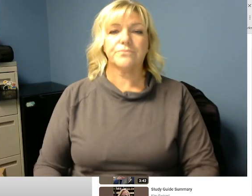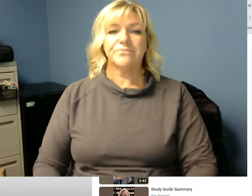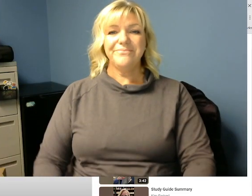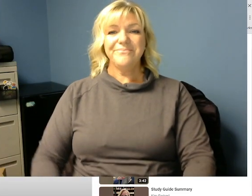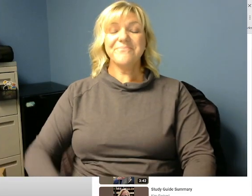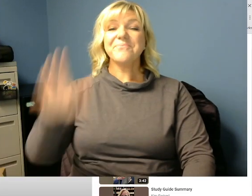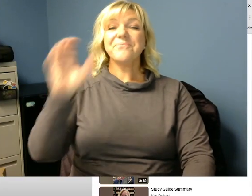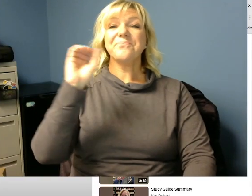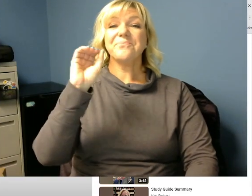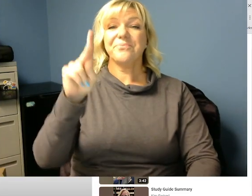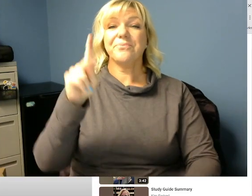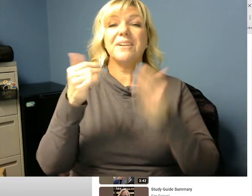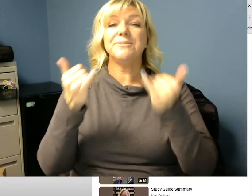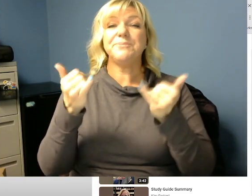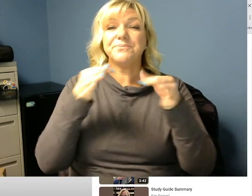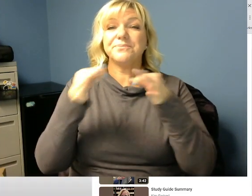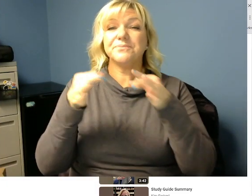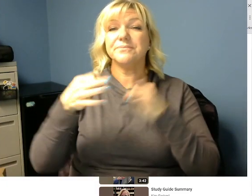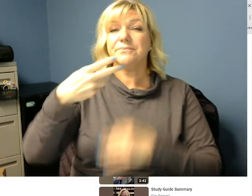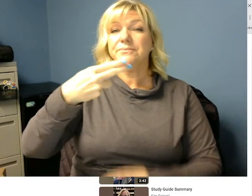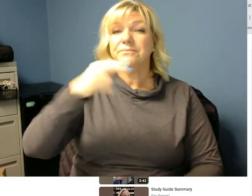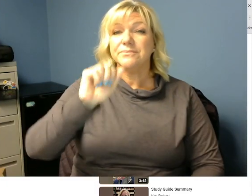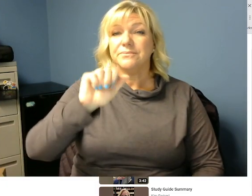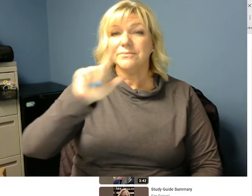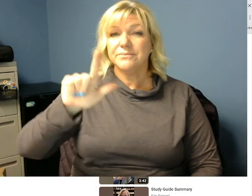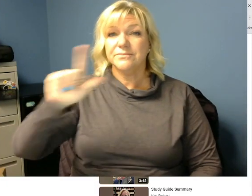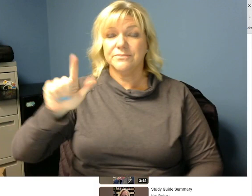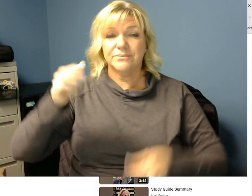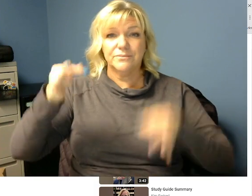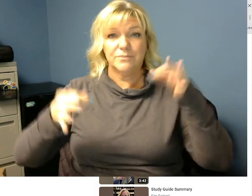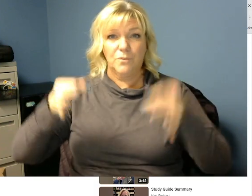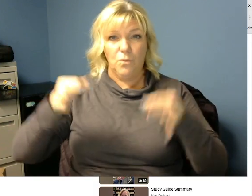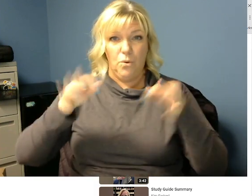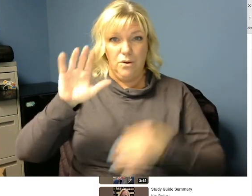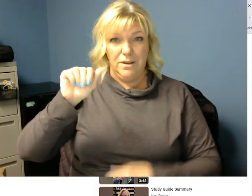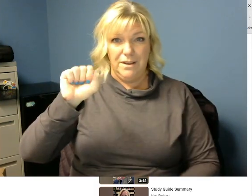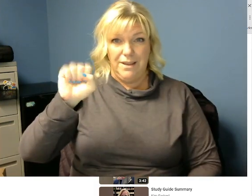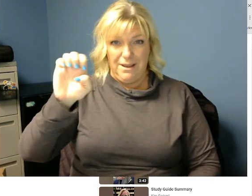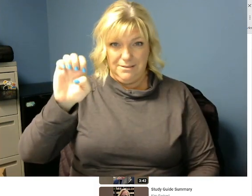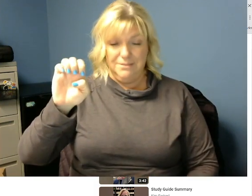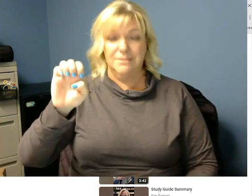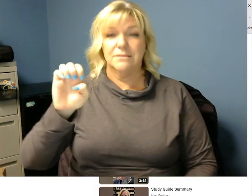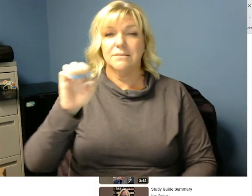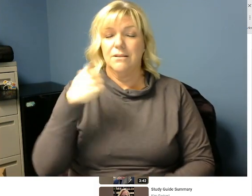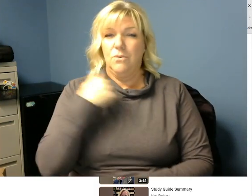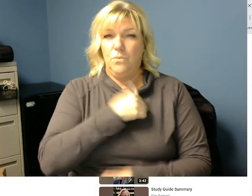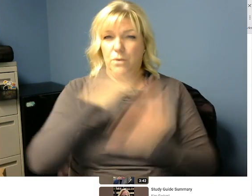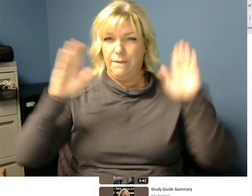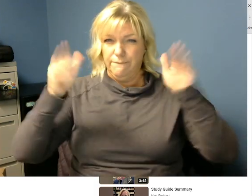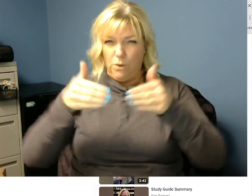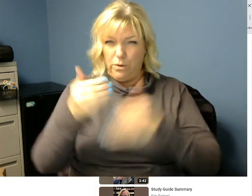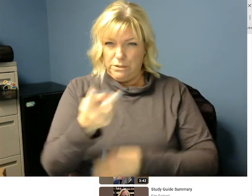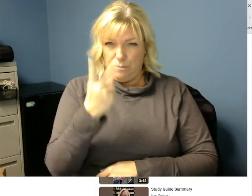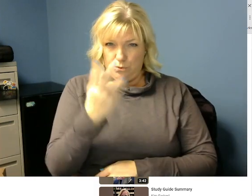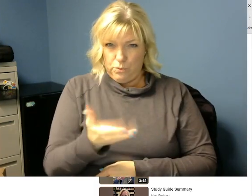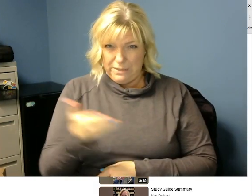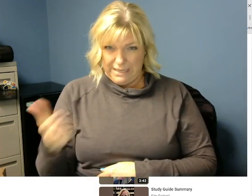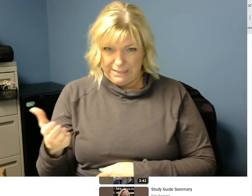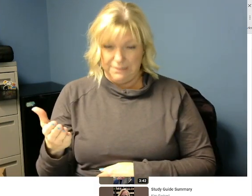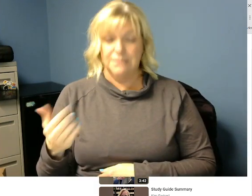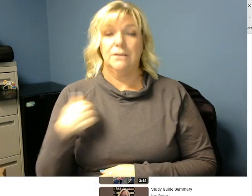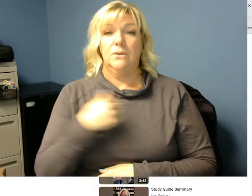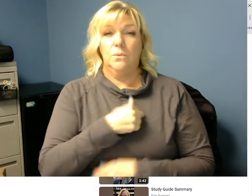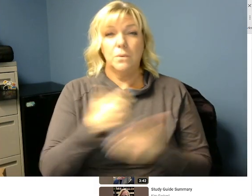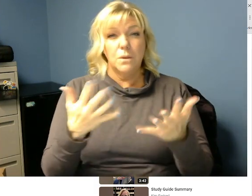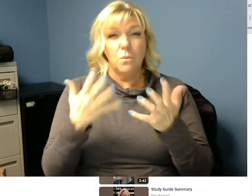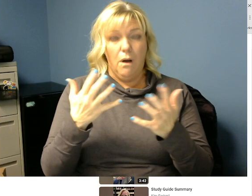Alright, so for the Hall case, you're interested in two things. First, you're interested in just how flexible gender is in Native